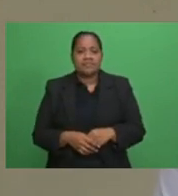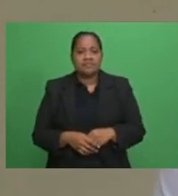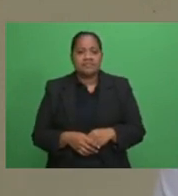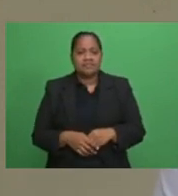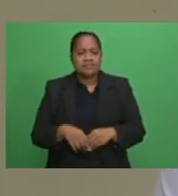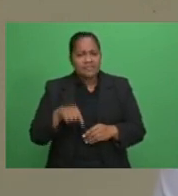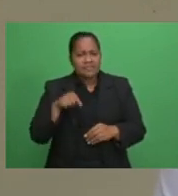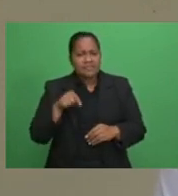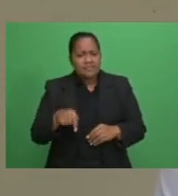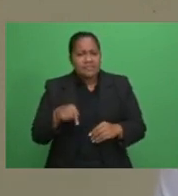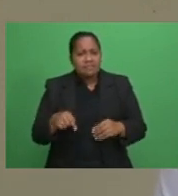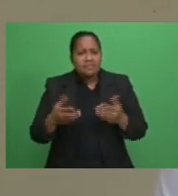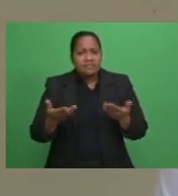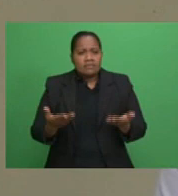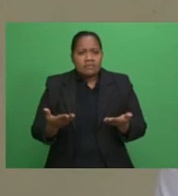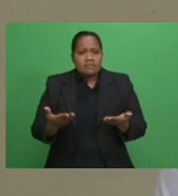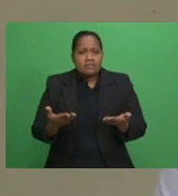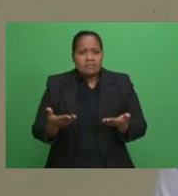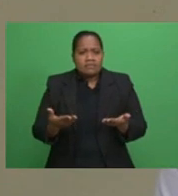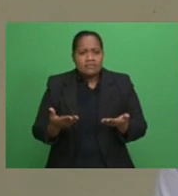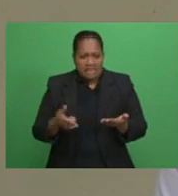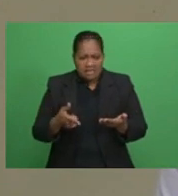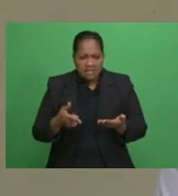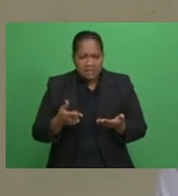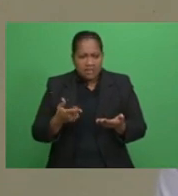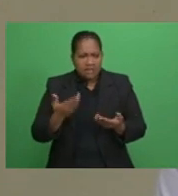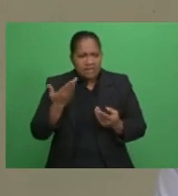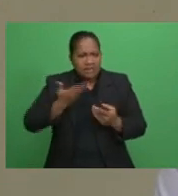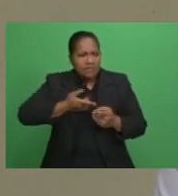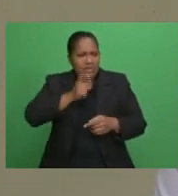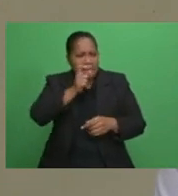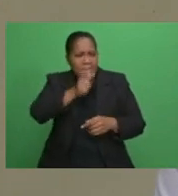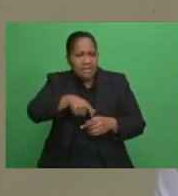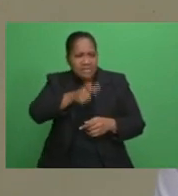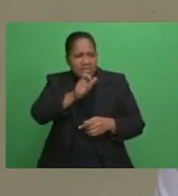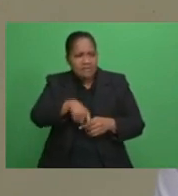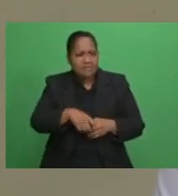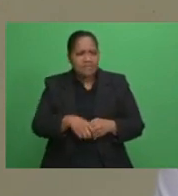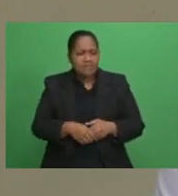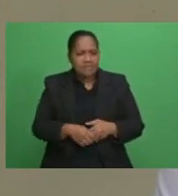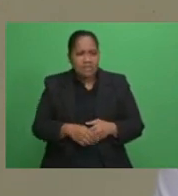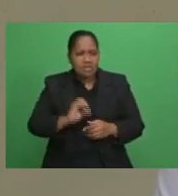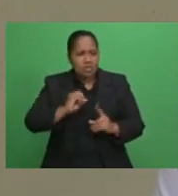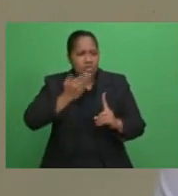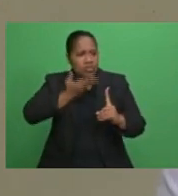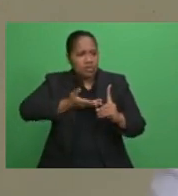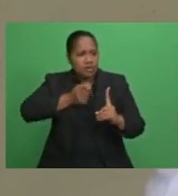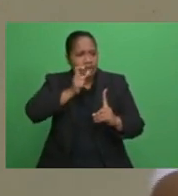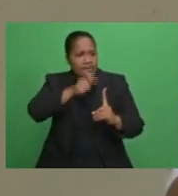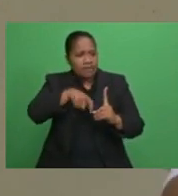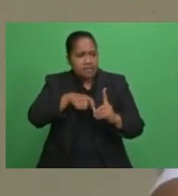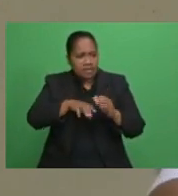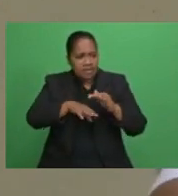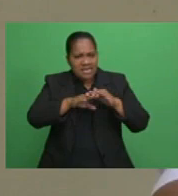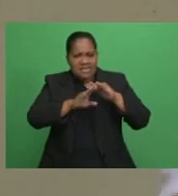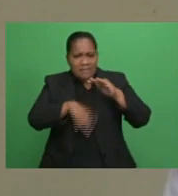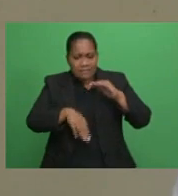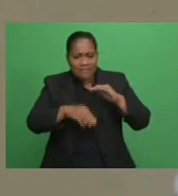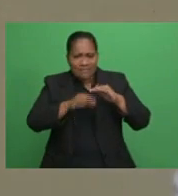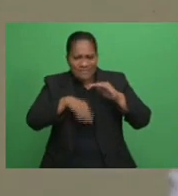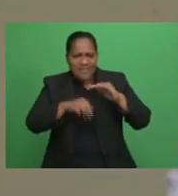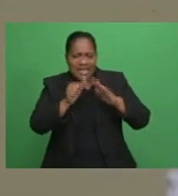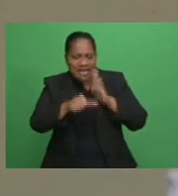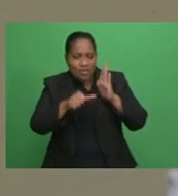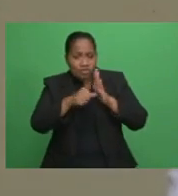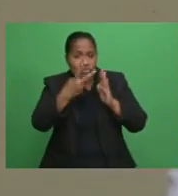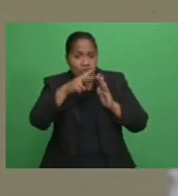harm inflicted on a person who is a minor, and the minor is one that is under 21. Our guide moves it